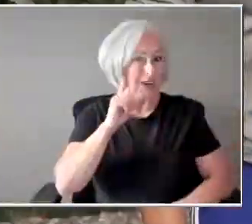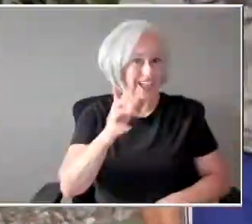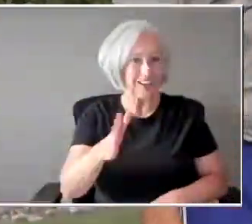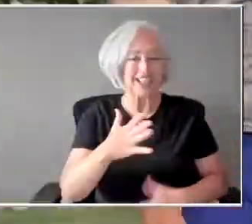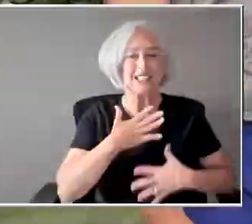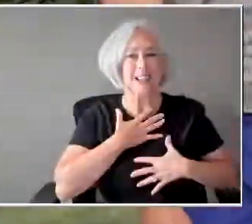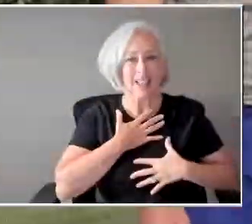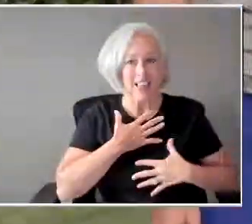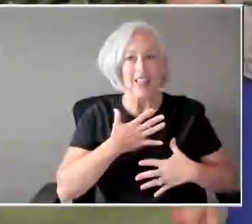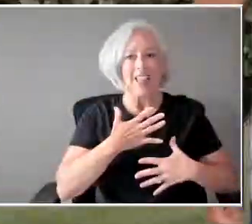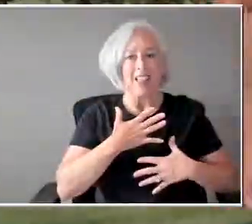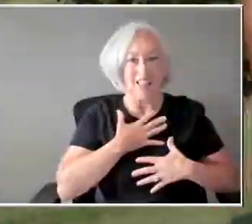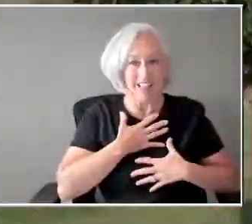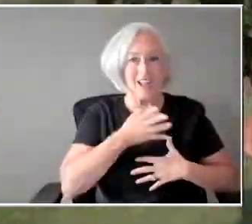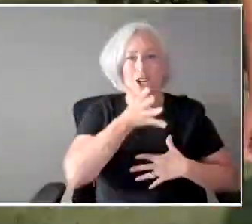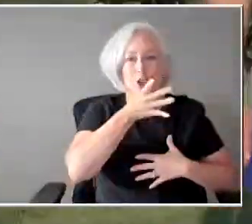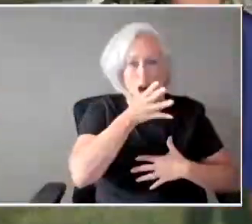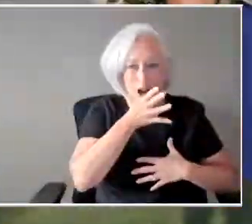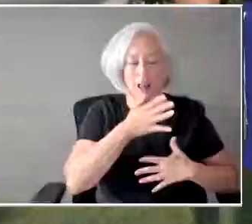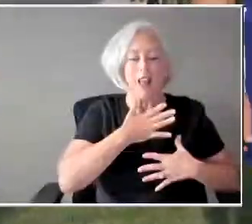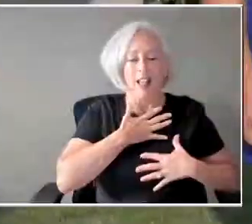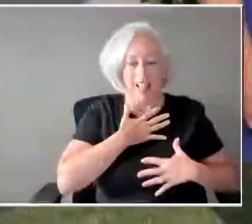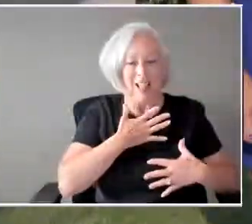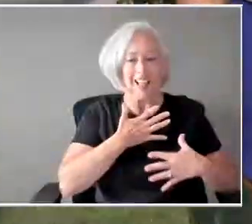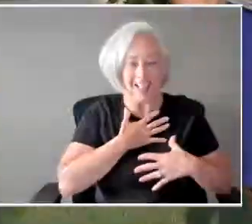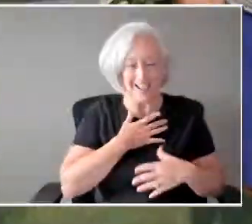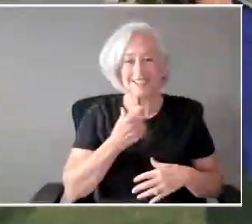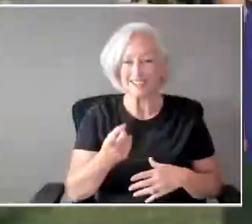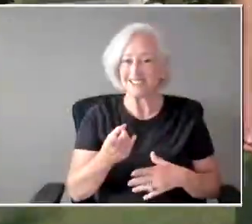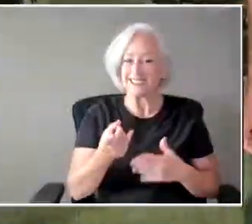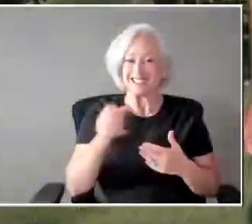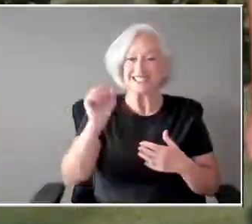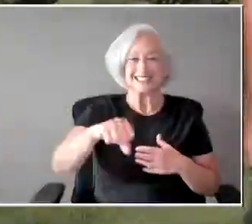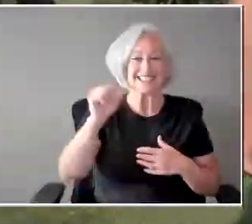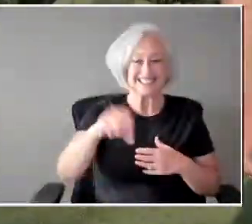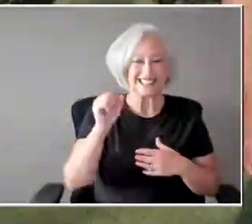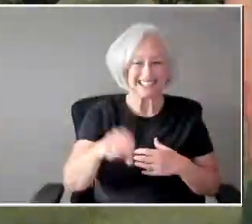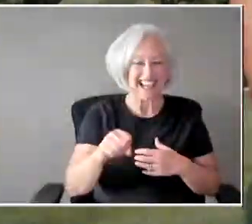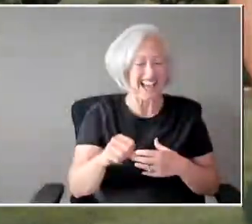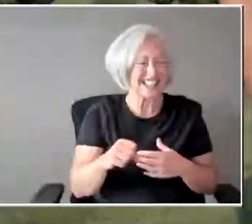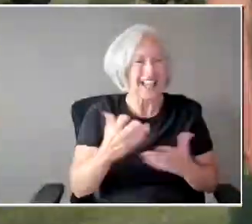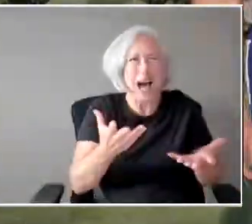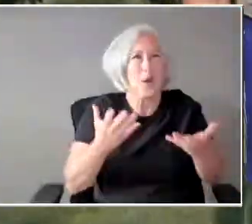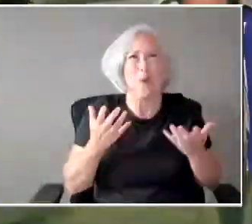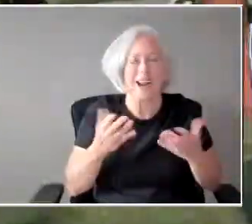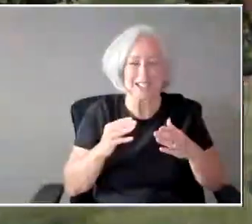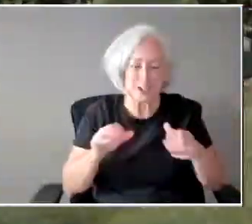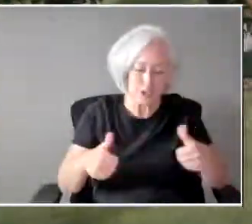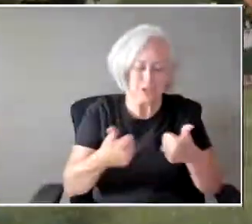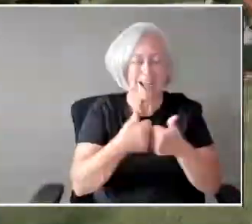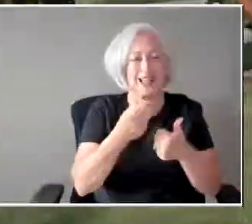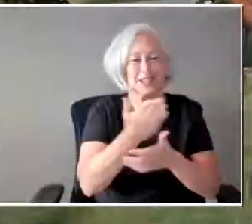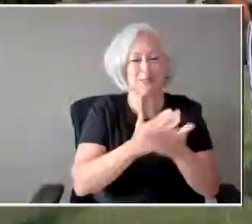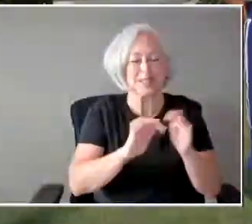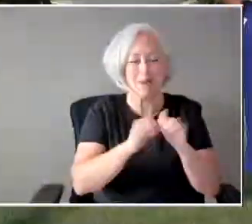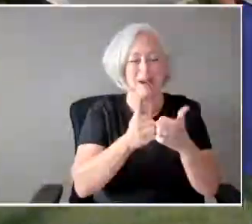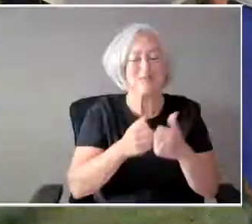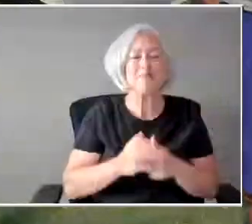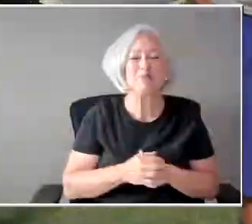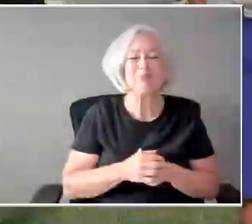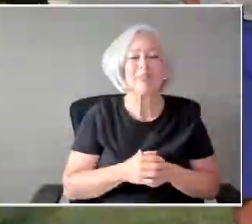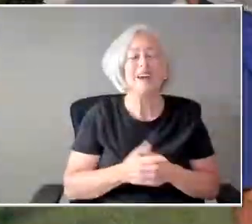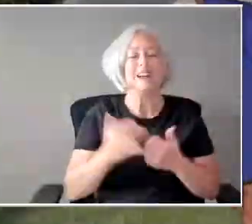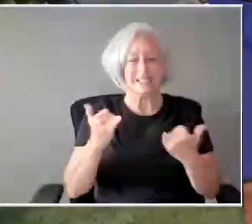Thank God. I wanted him to feel like we were being hard on him in some way this morning. So, okay, so we're gonna go back